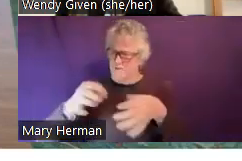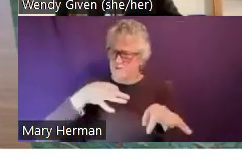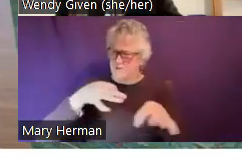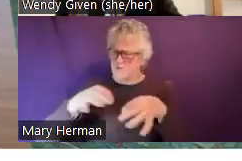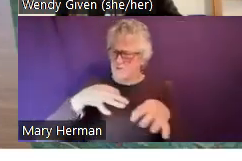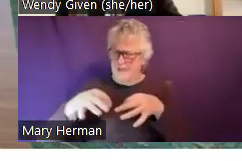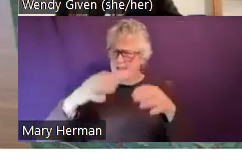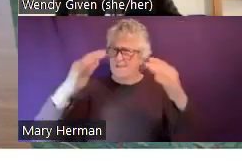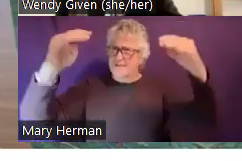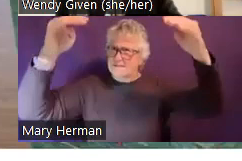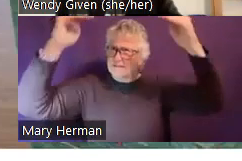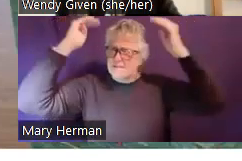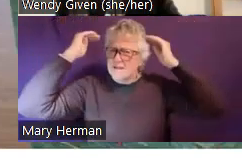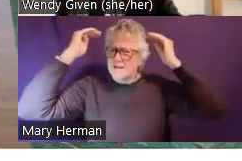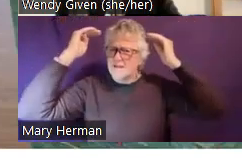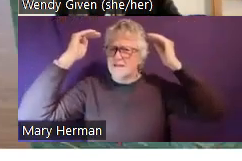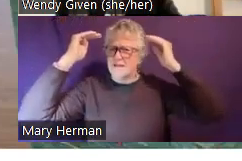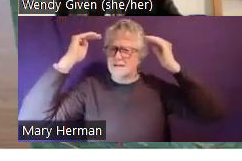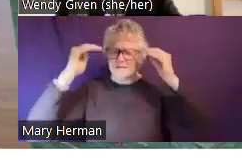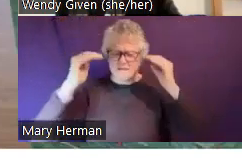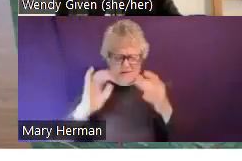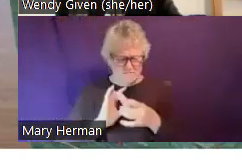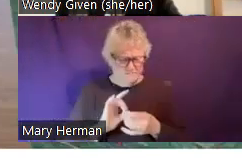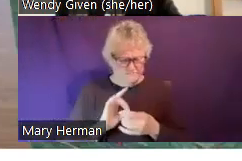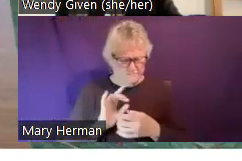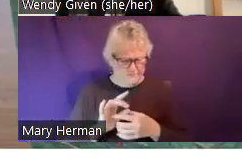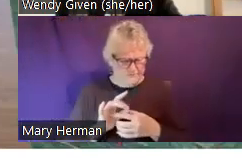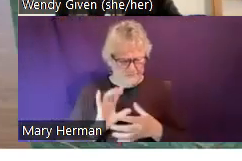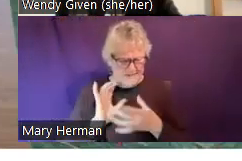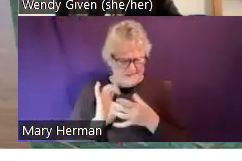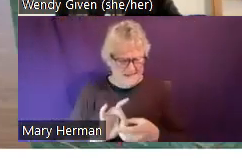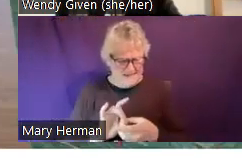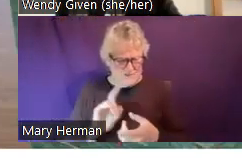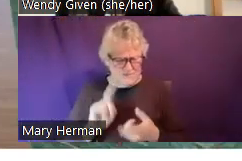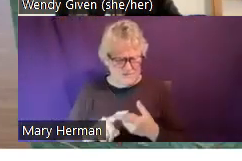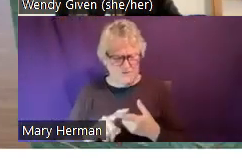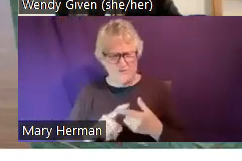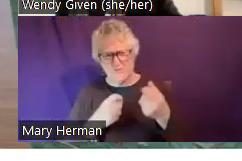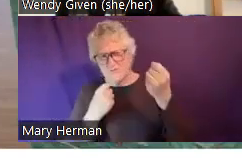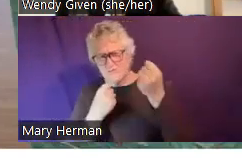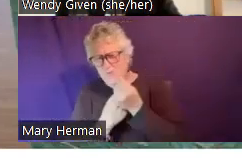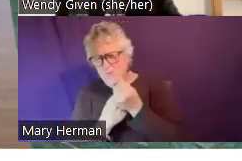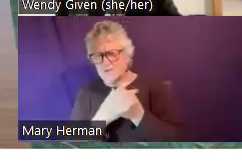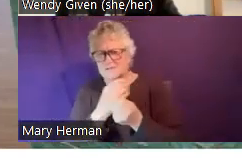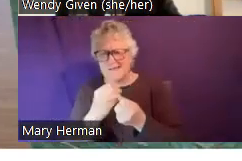work's attachment supports to the main ceiling and the lower drop ceiling?